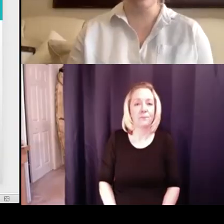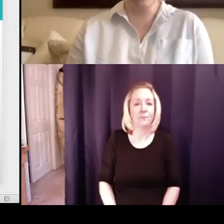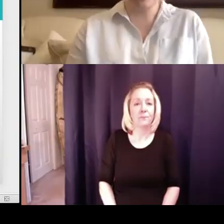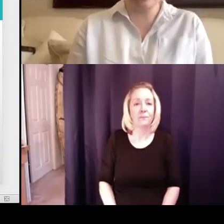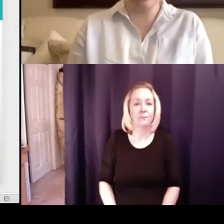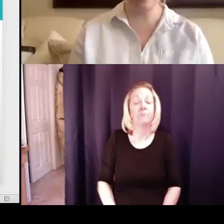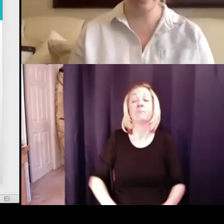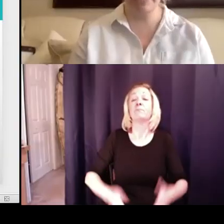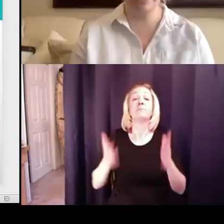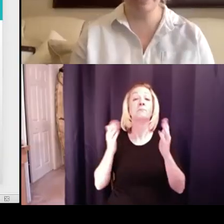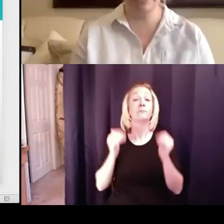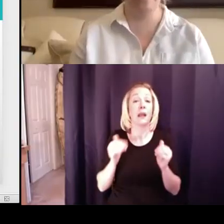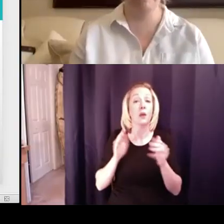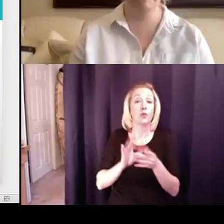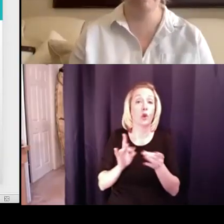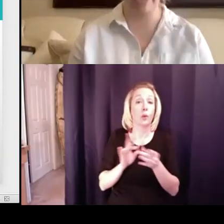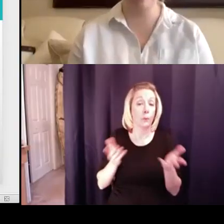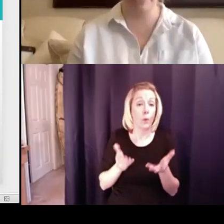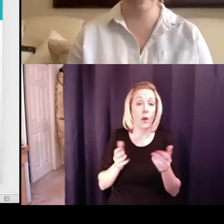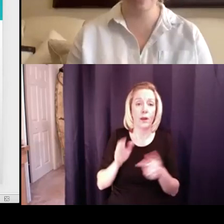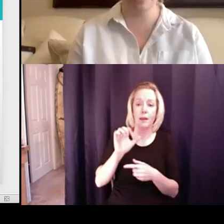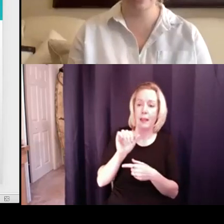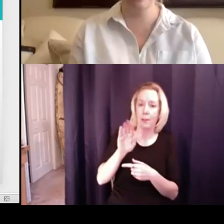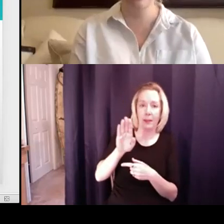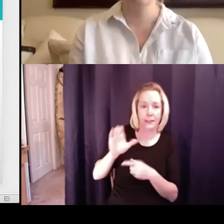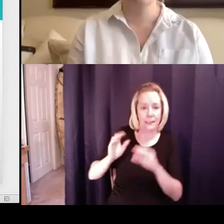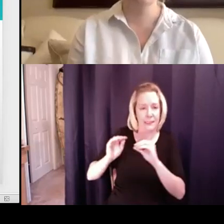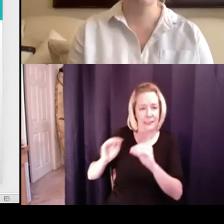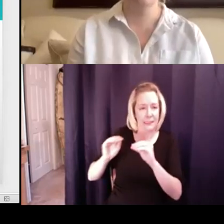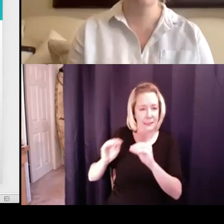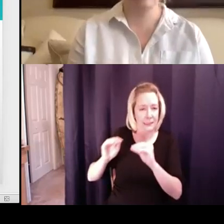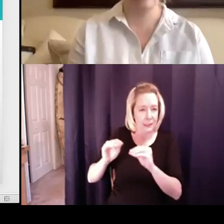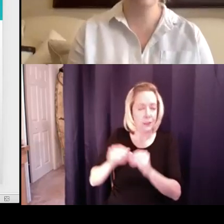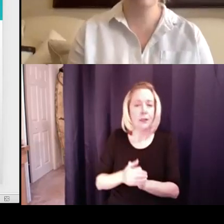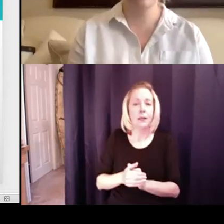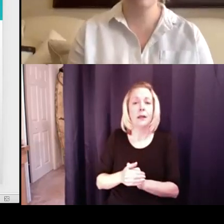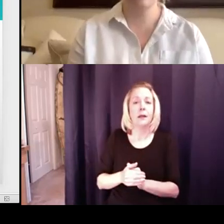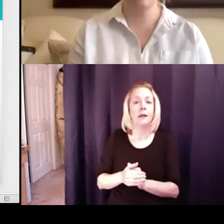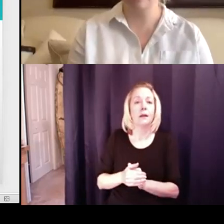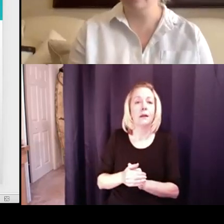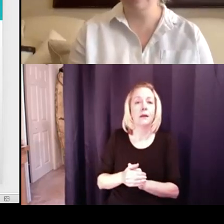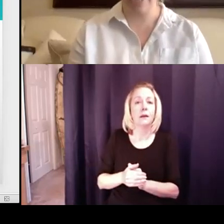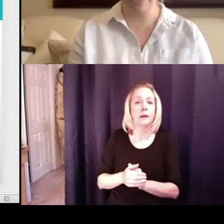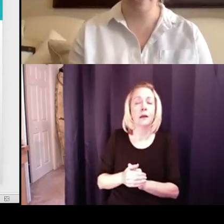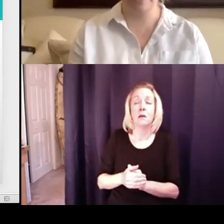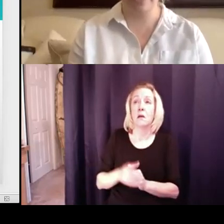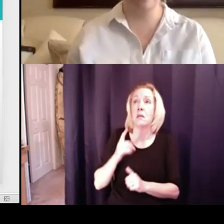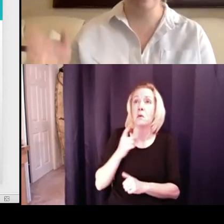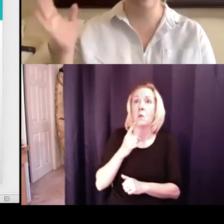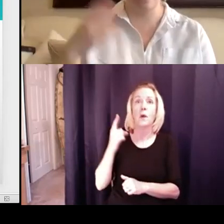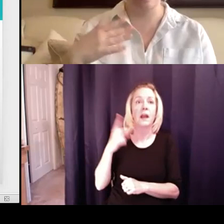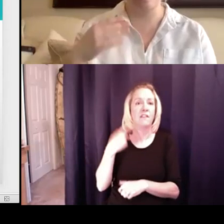Okay, so I wanted to jump into alphabet instruction. So like a year and a half ago, I